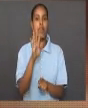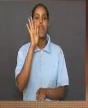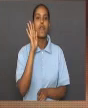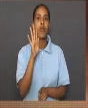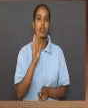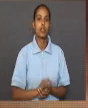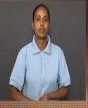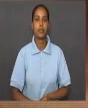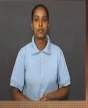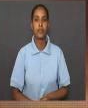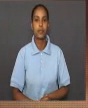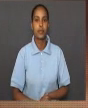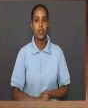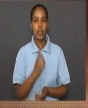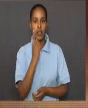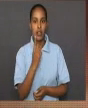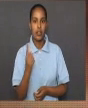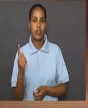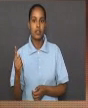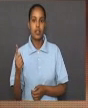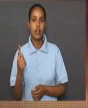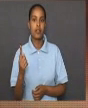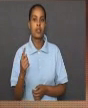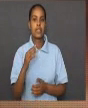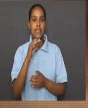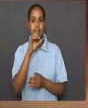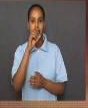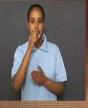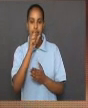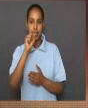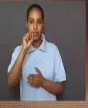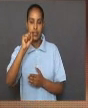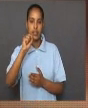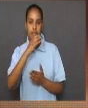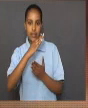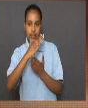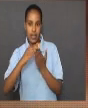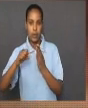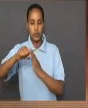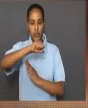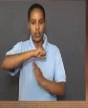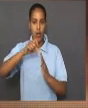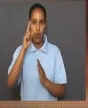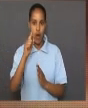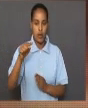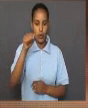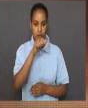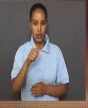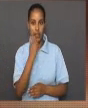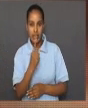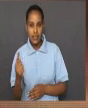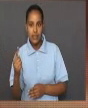4. Each S subshell contains only 1 orbital.